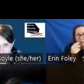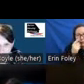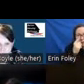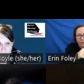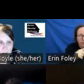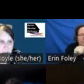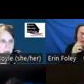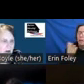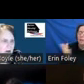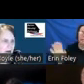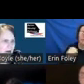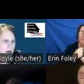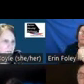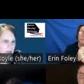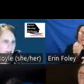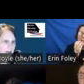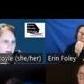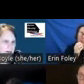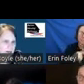dinner.